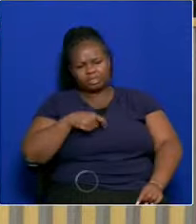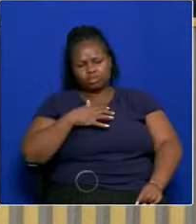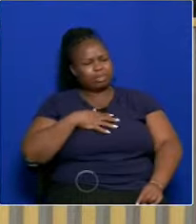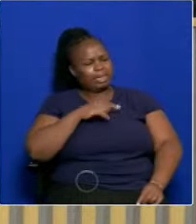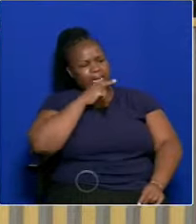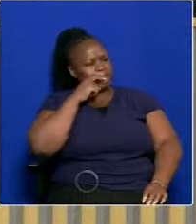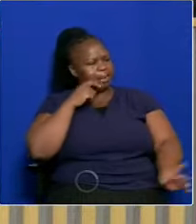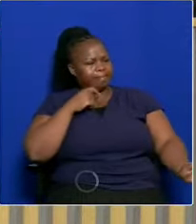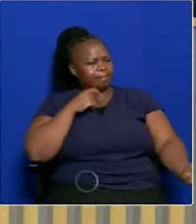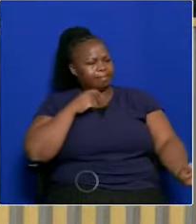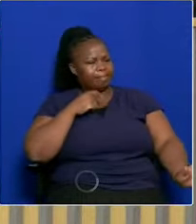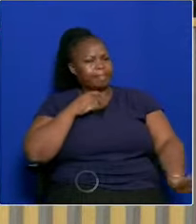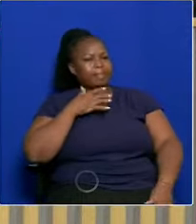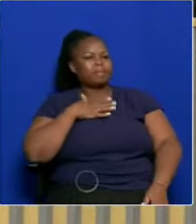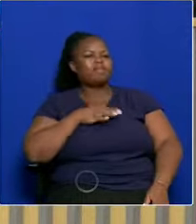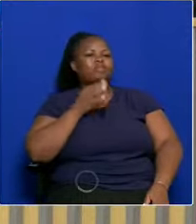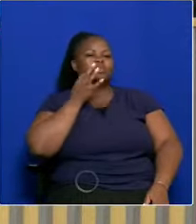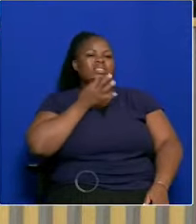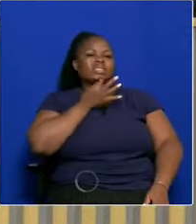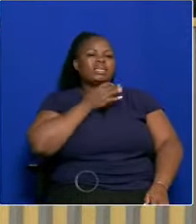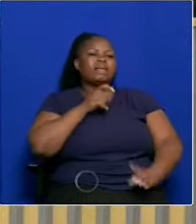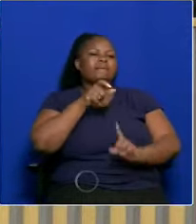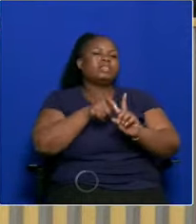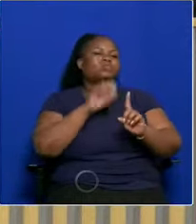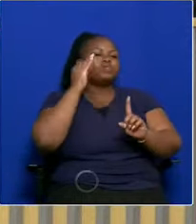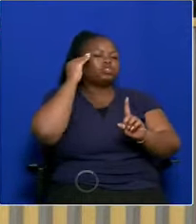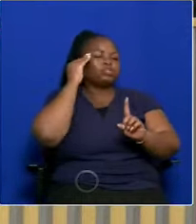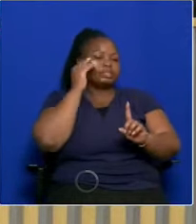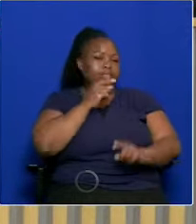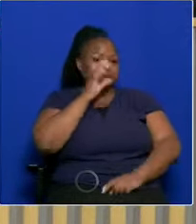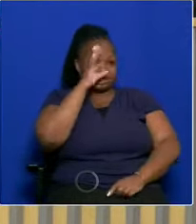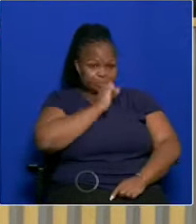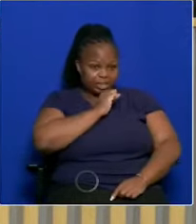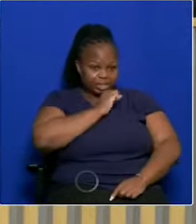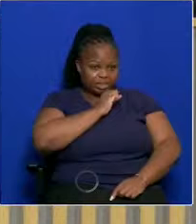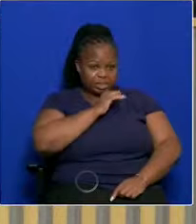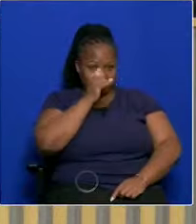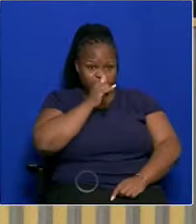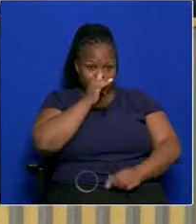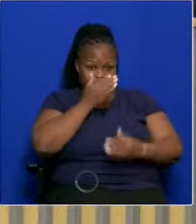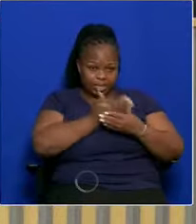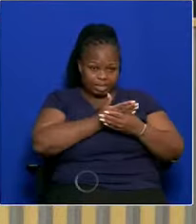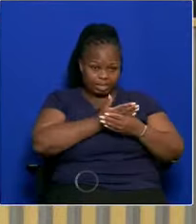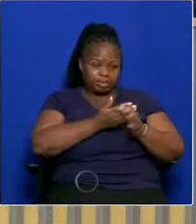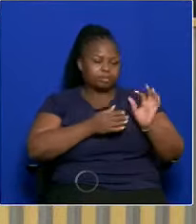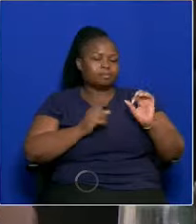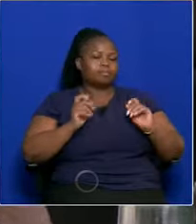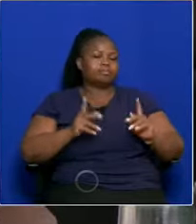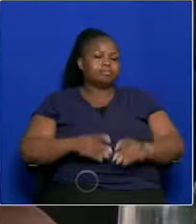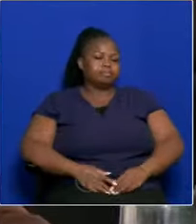that when you say a person of interest, Yeah, it's you a are- suspect in a criminal case. Yes. Yes, thank you.